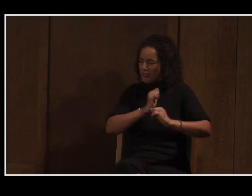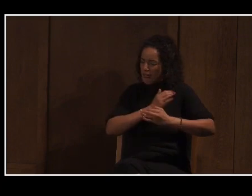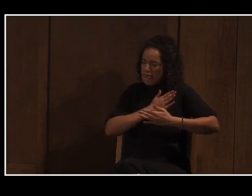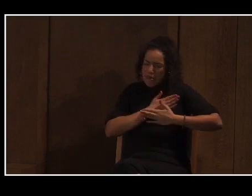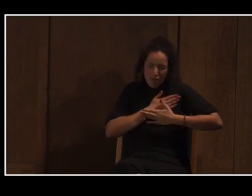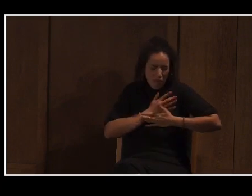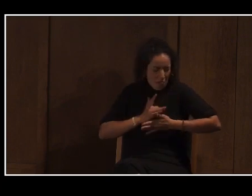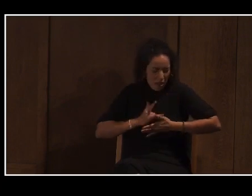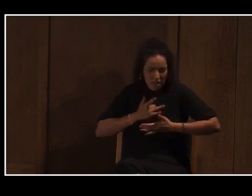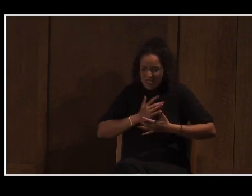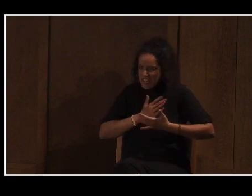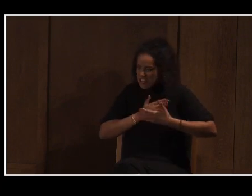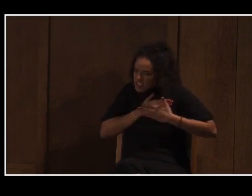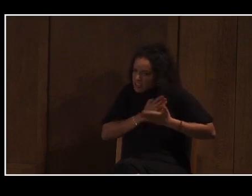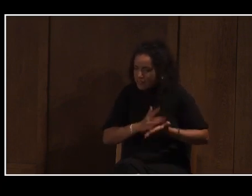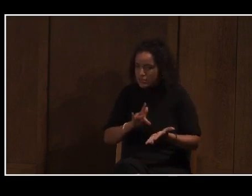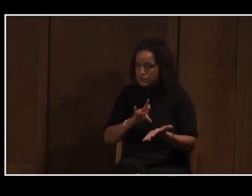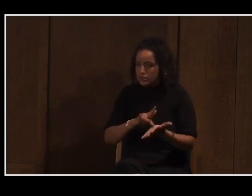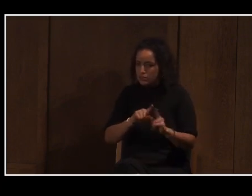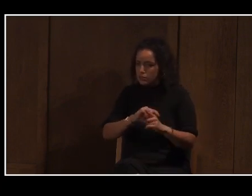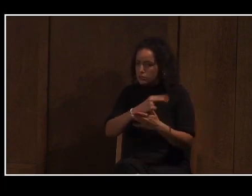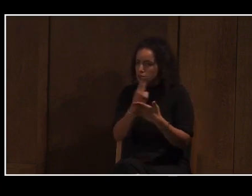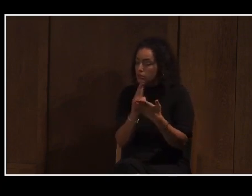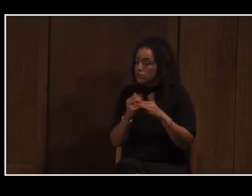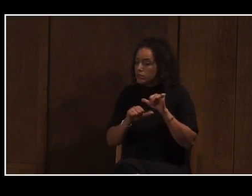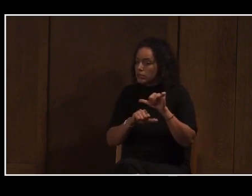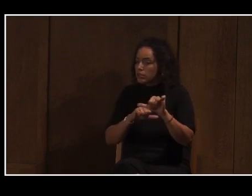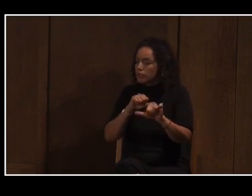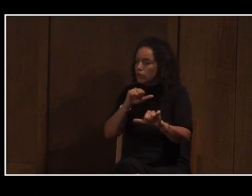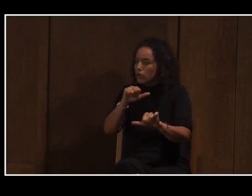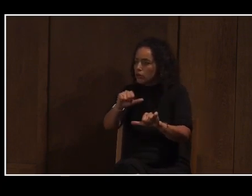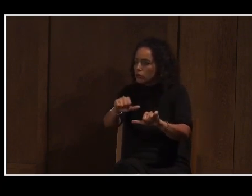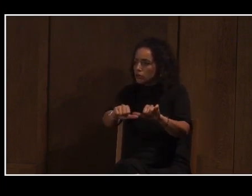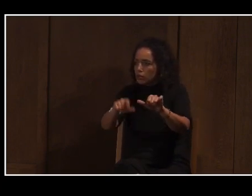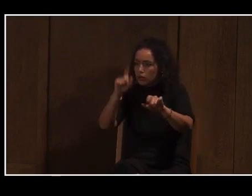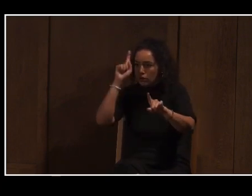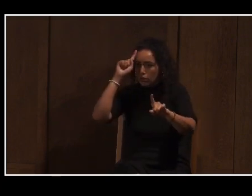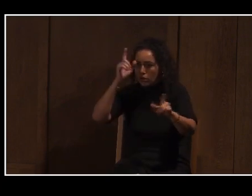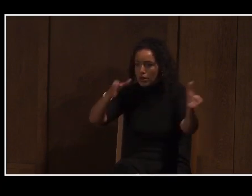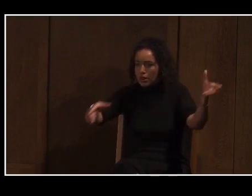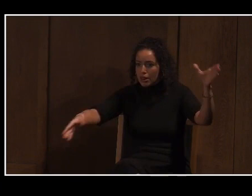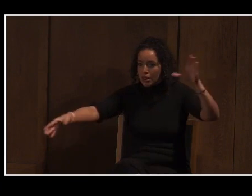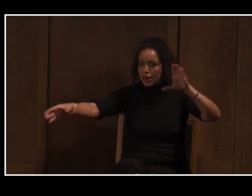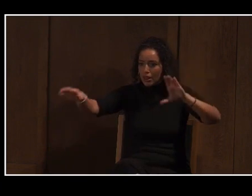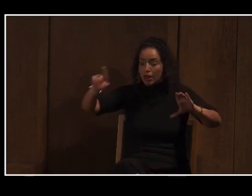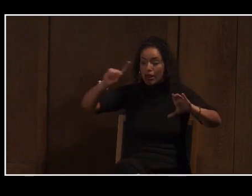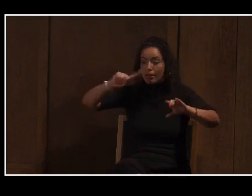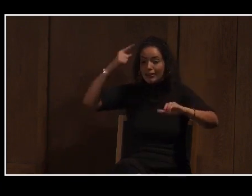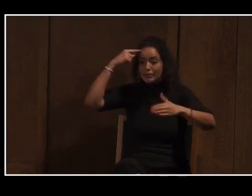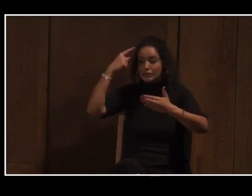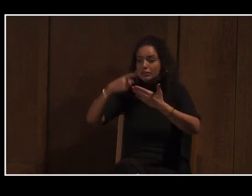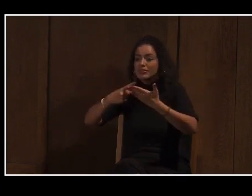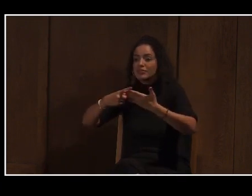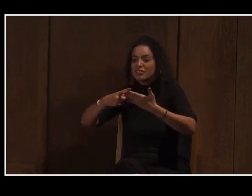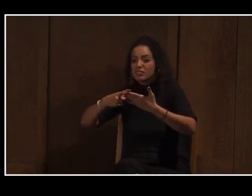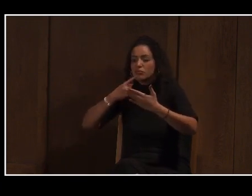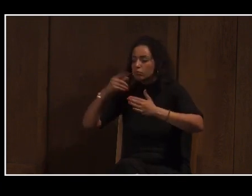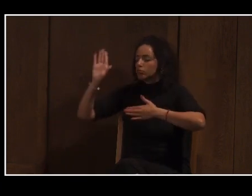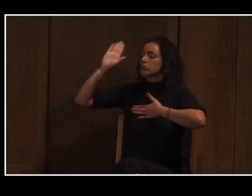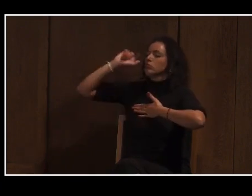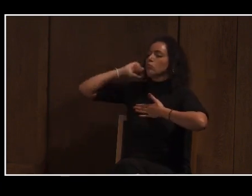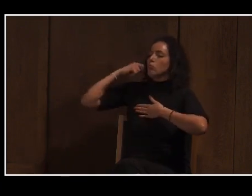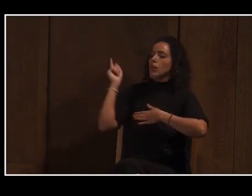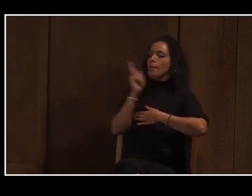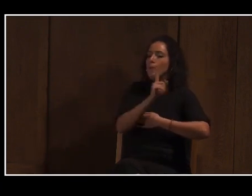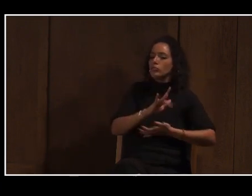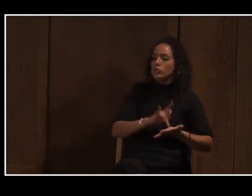was more almost like an artistic process, if you will, of coming up with a lab. And then I swore that I would get back to Mexico City. It would be wild enough